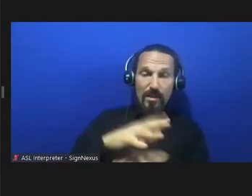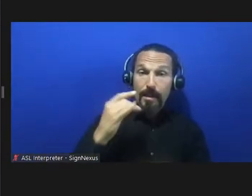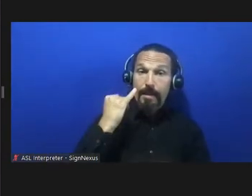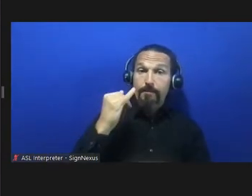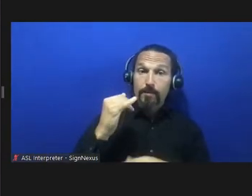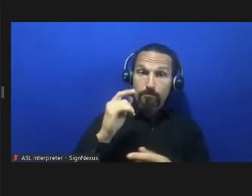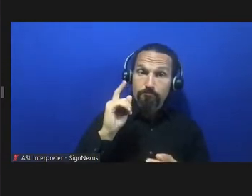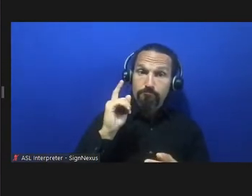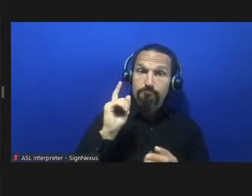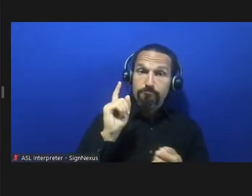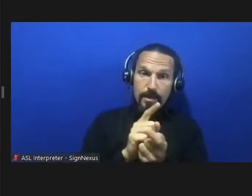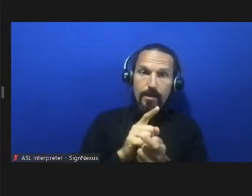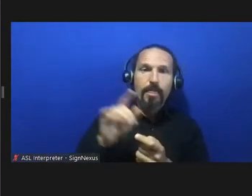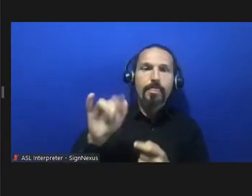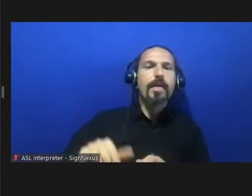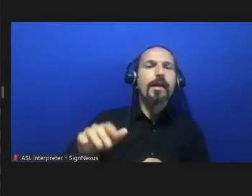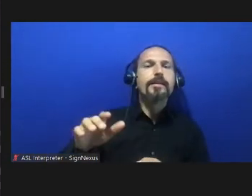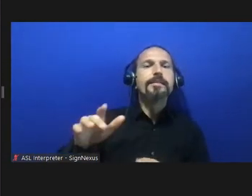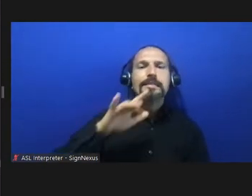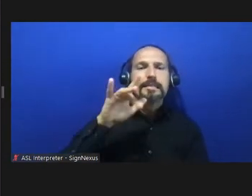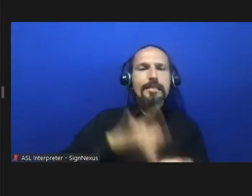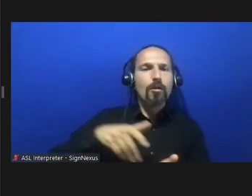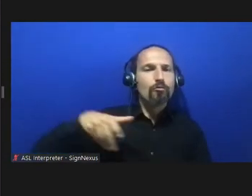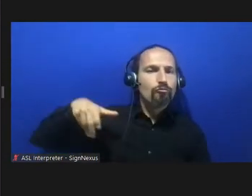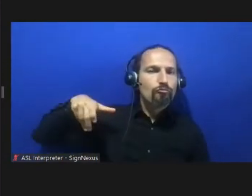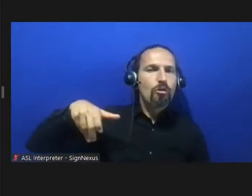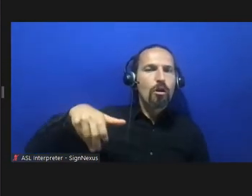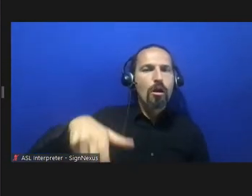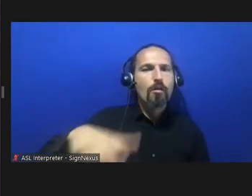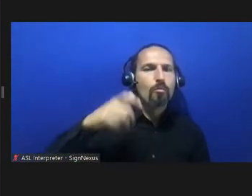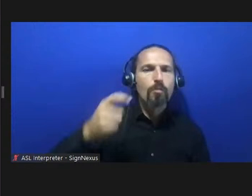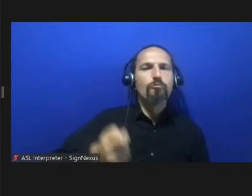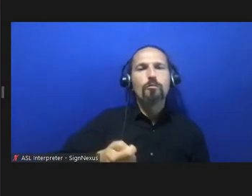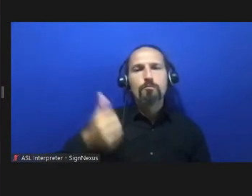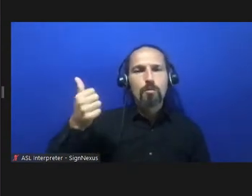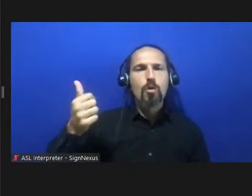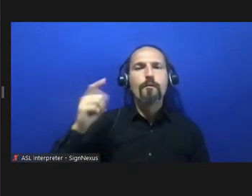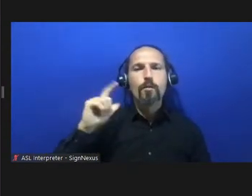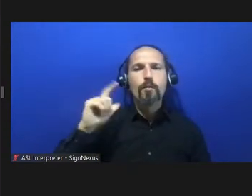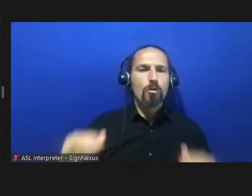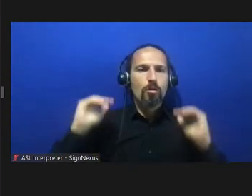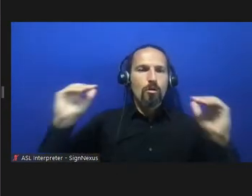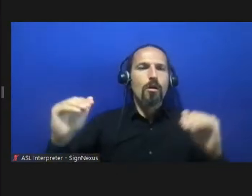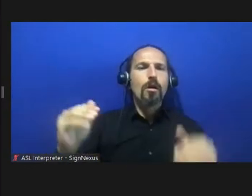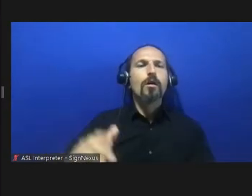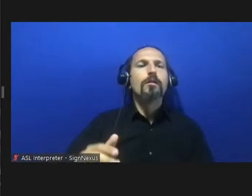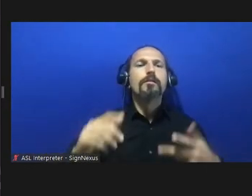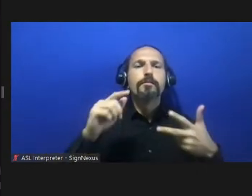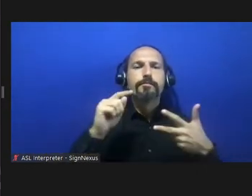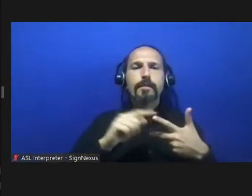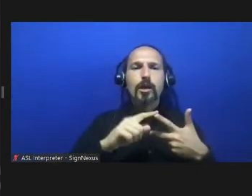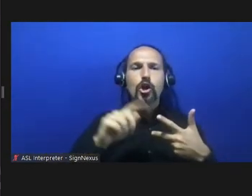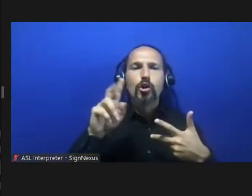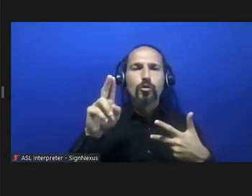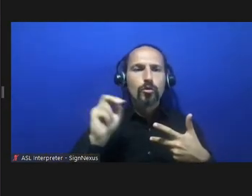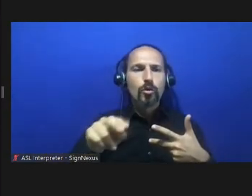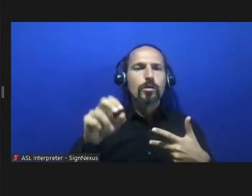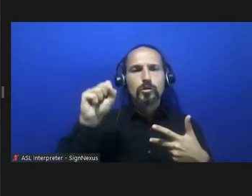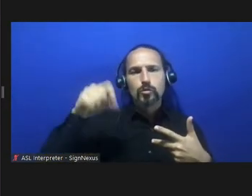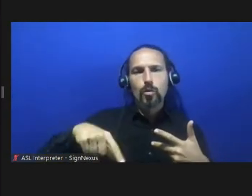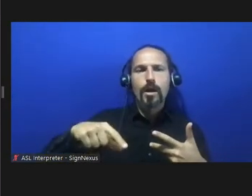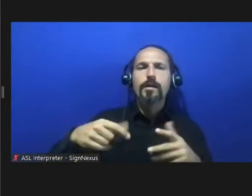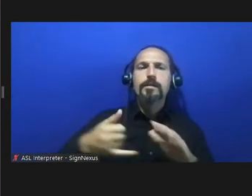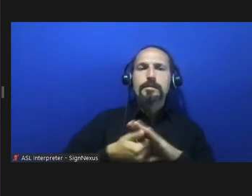reached the center handrail will be removed and the riser will be adjusted at union square subway station and flushing in main street